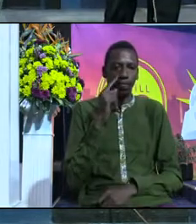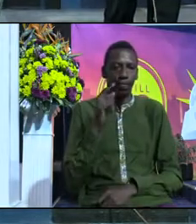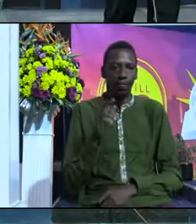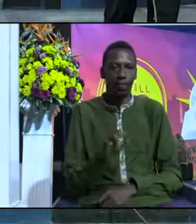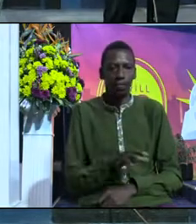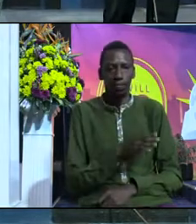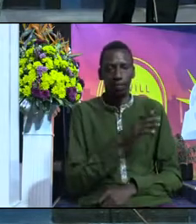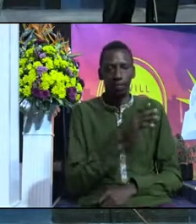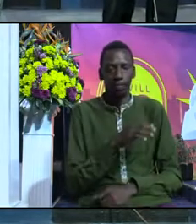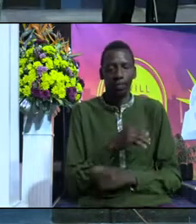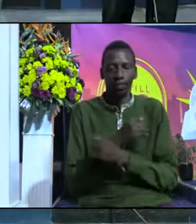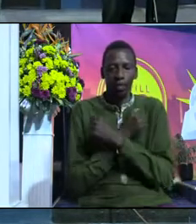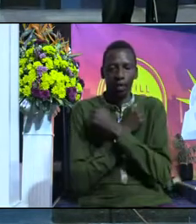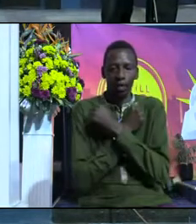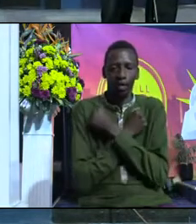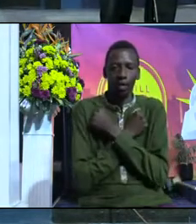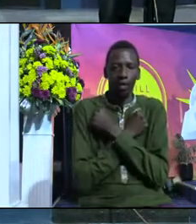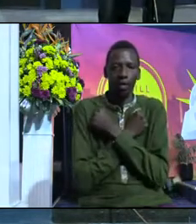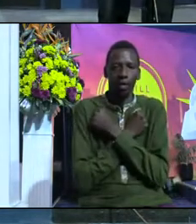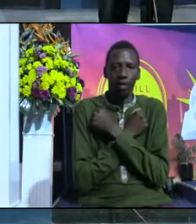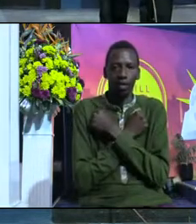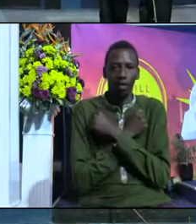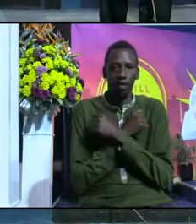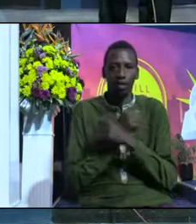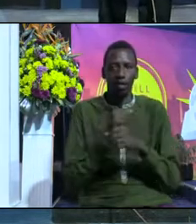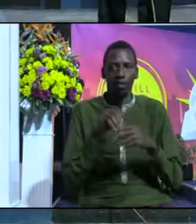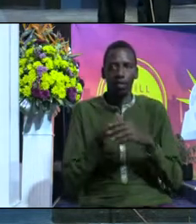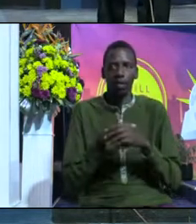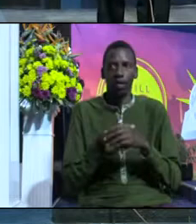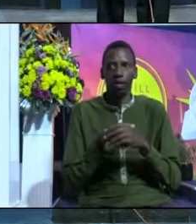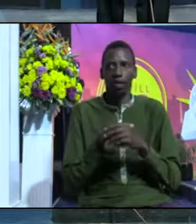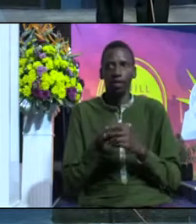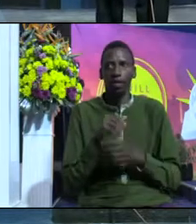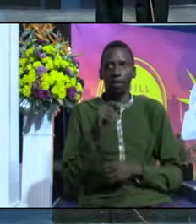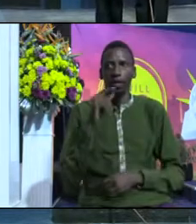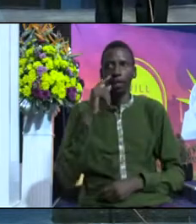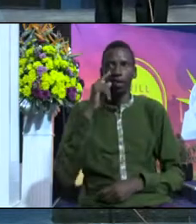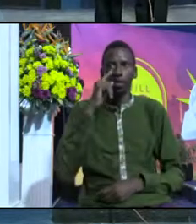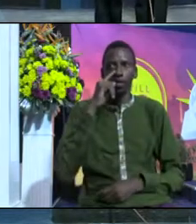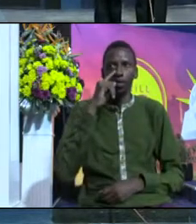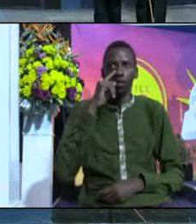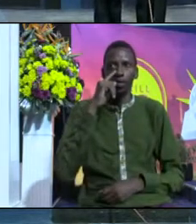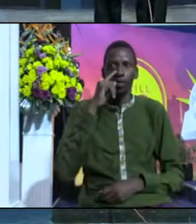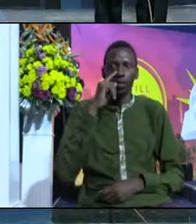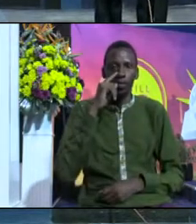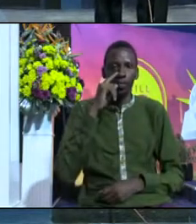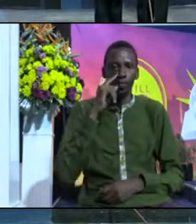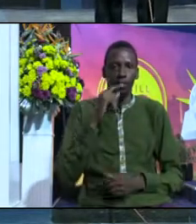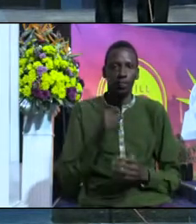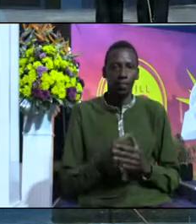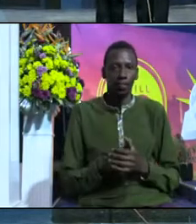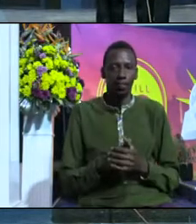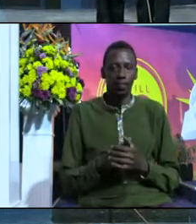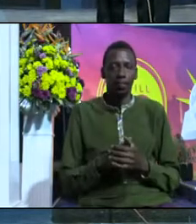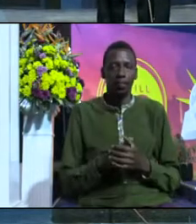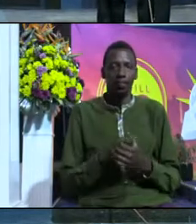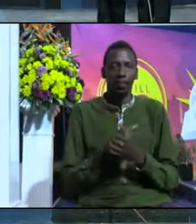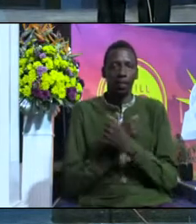let the devil hear you sing it. Love at home.